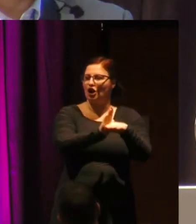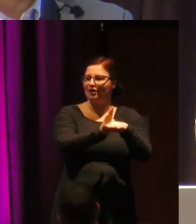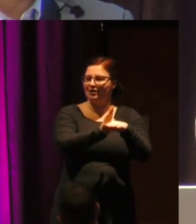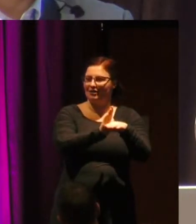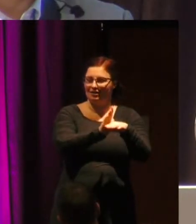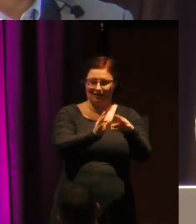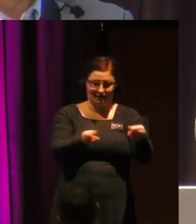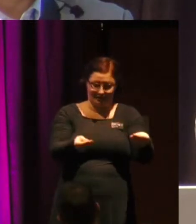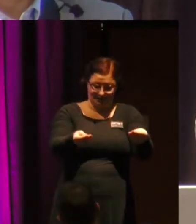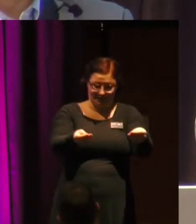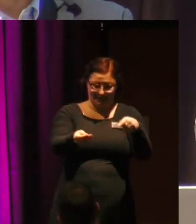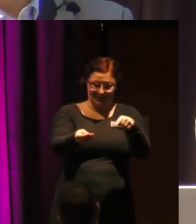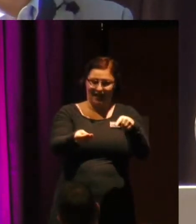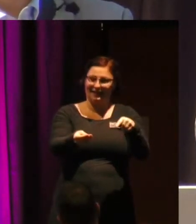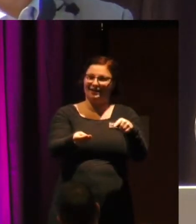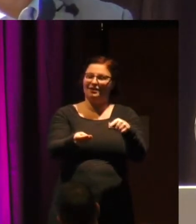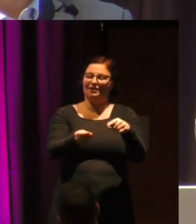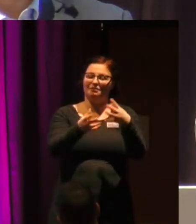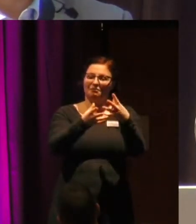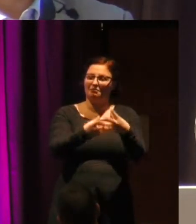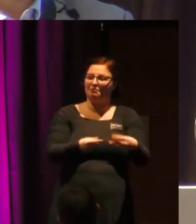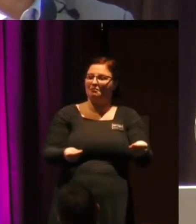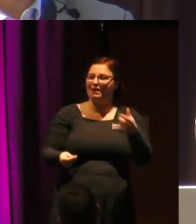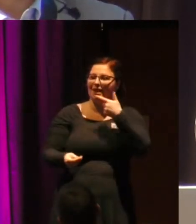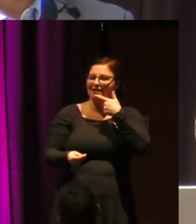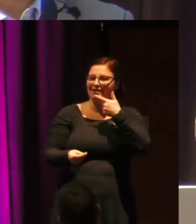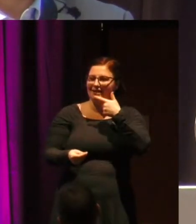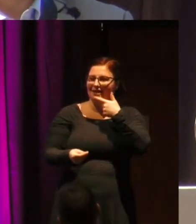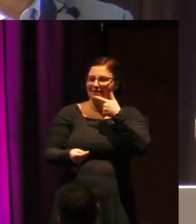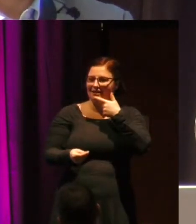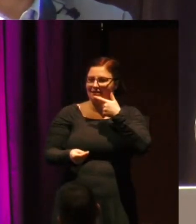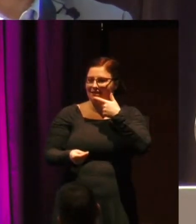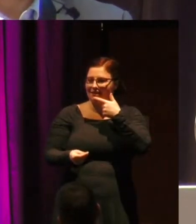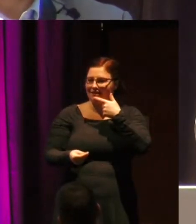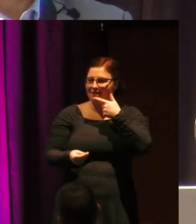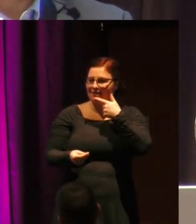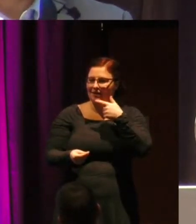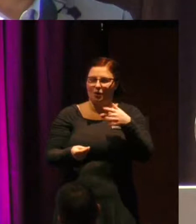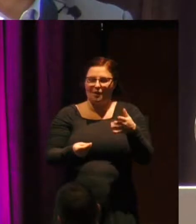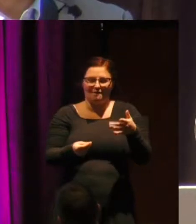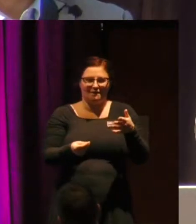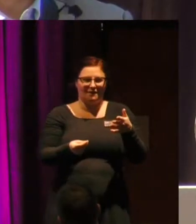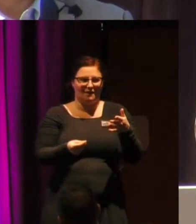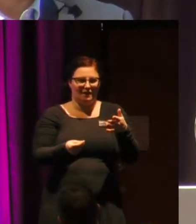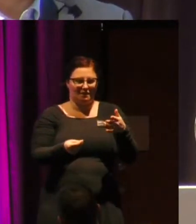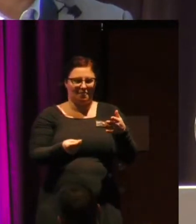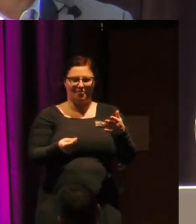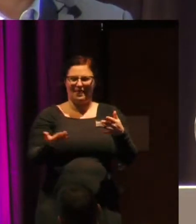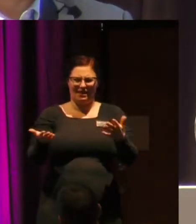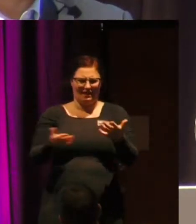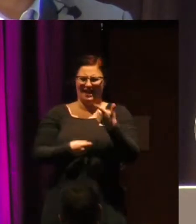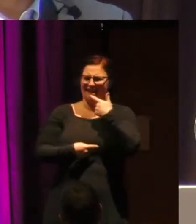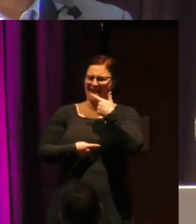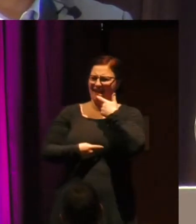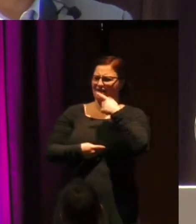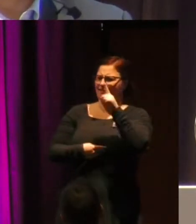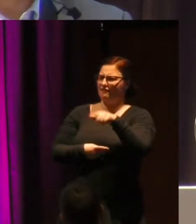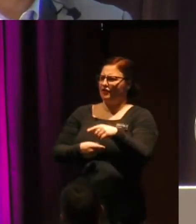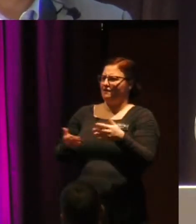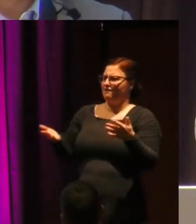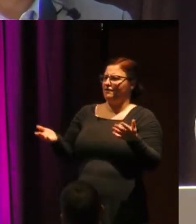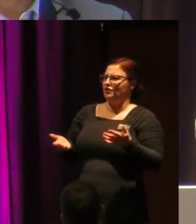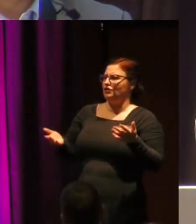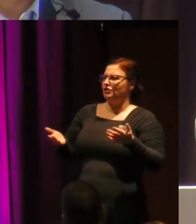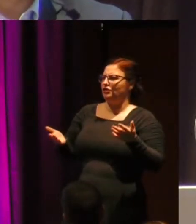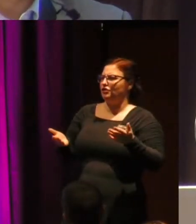which take away the fear. And what is it about? What is it we should feel fear about? We